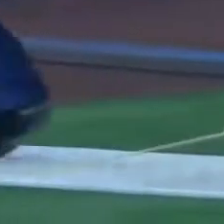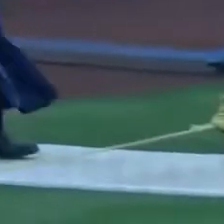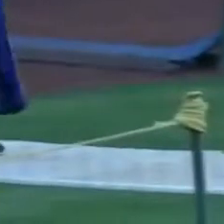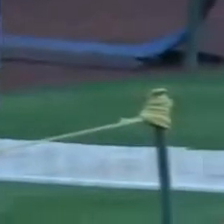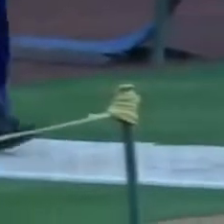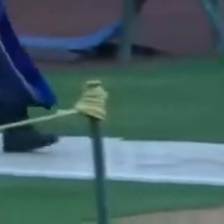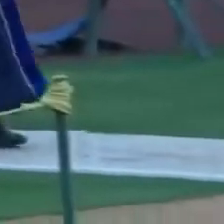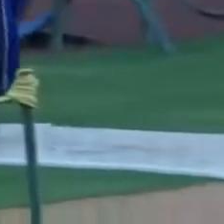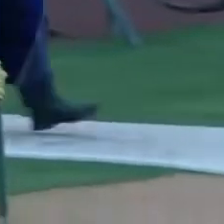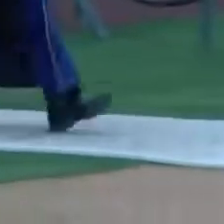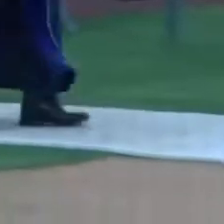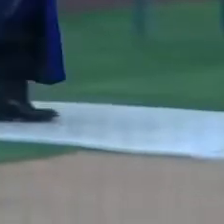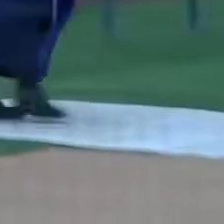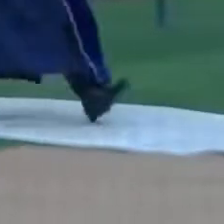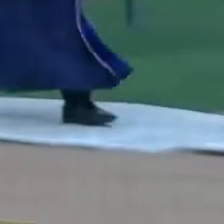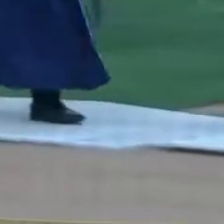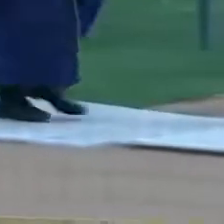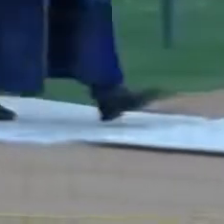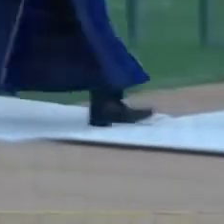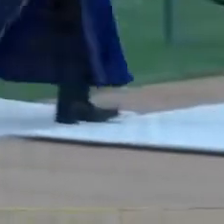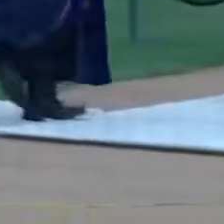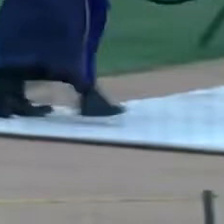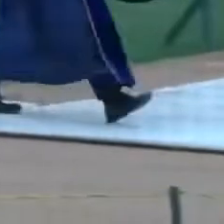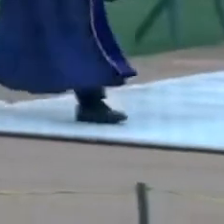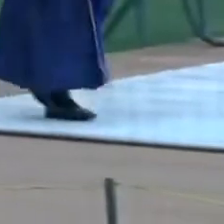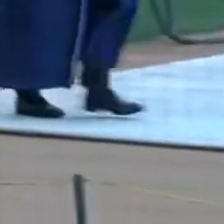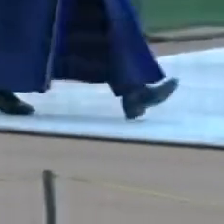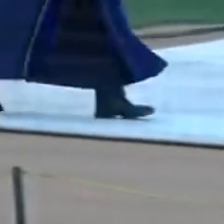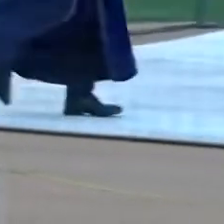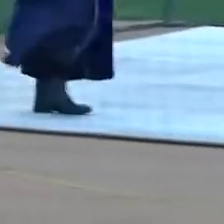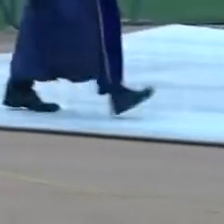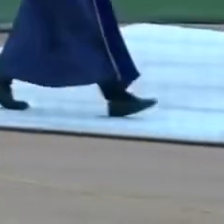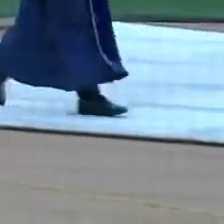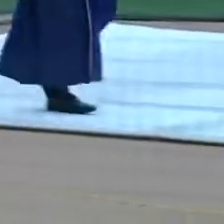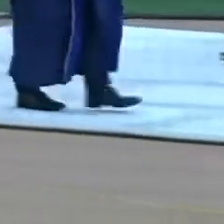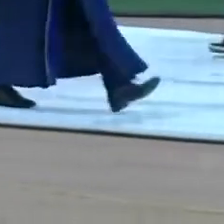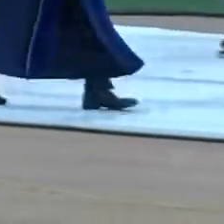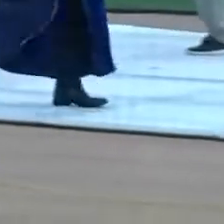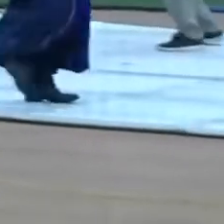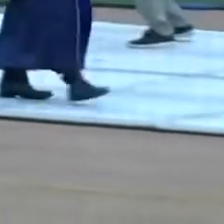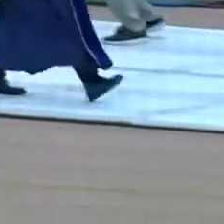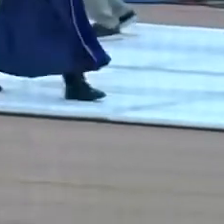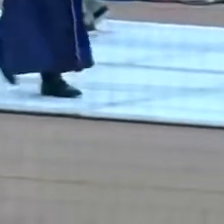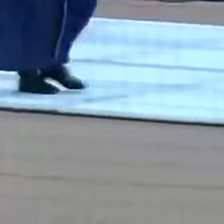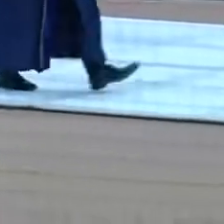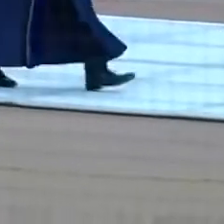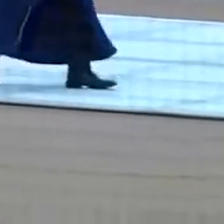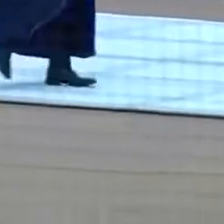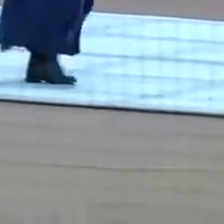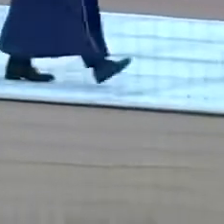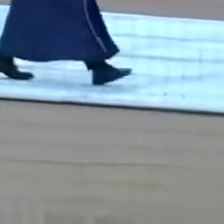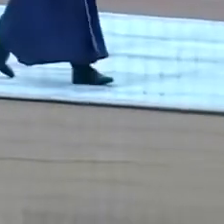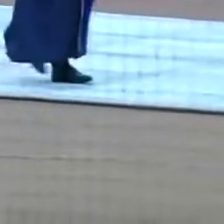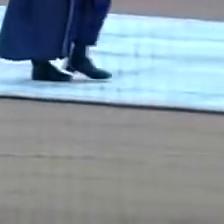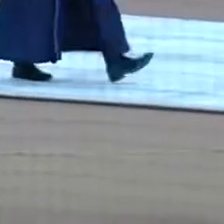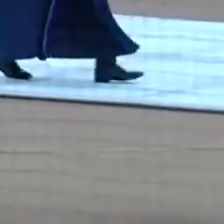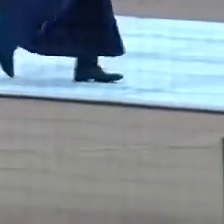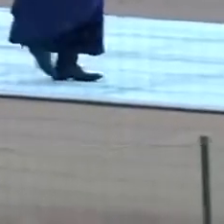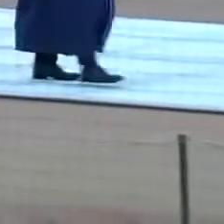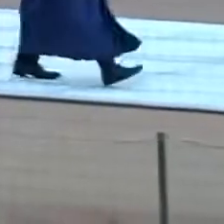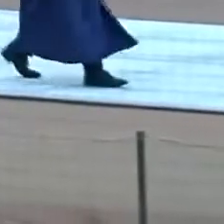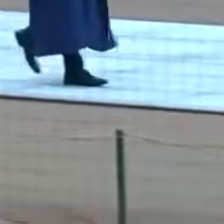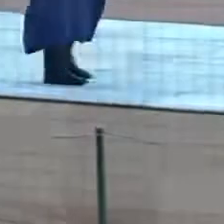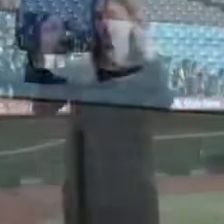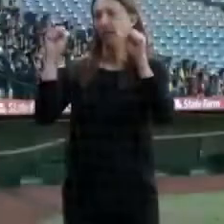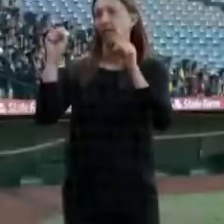Thien, Associate Dean. David Wallace, Dean. Kurt Brower, President, CSULB